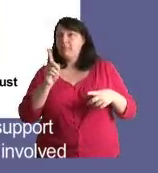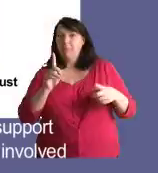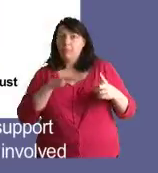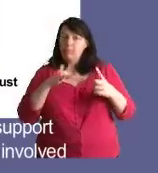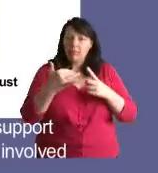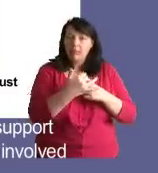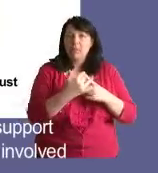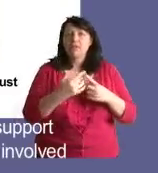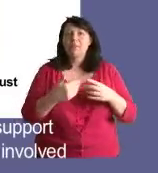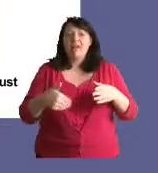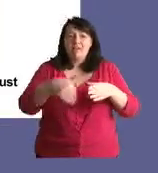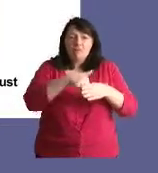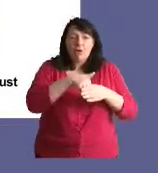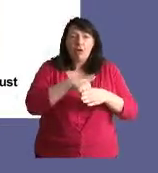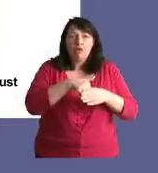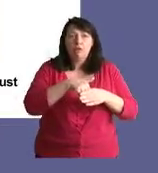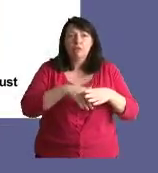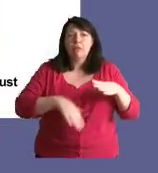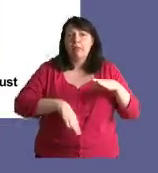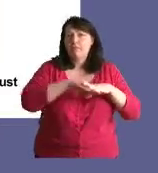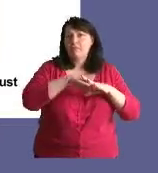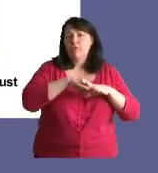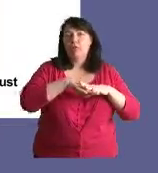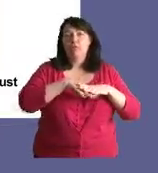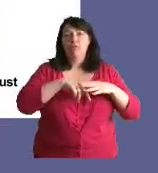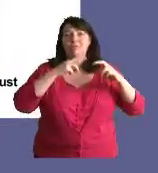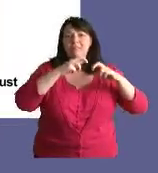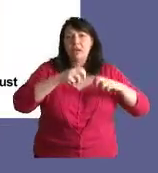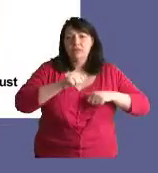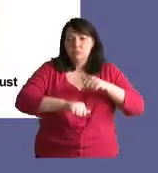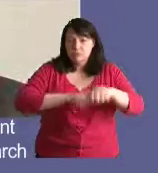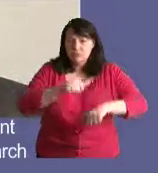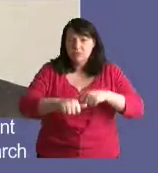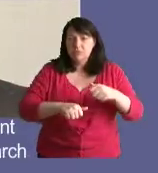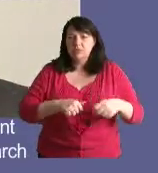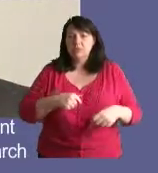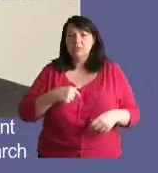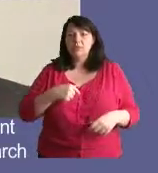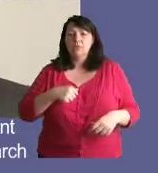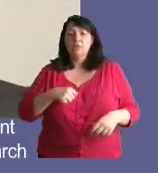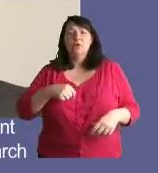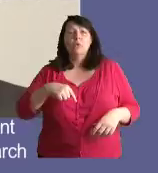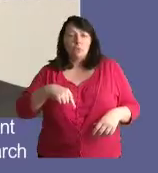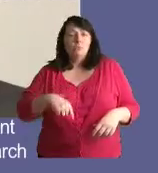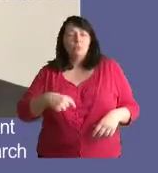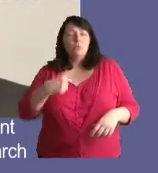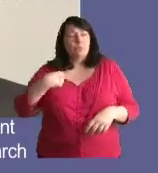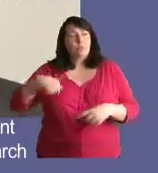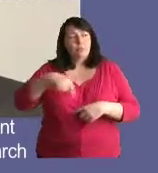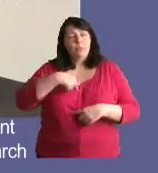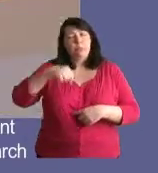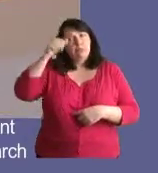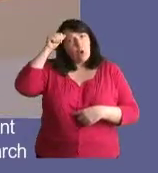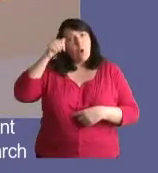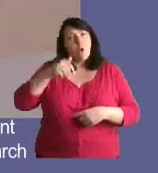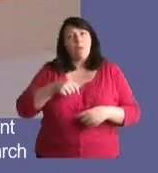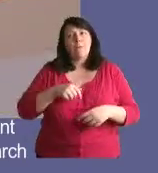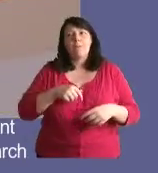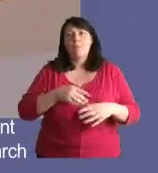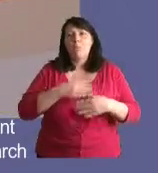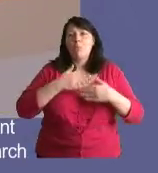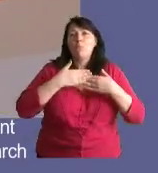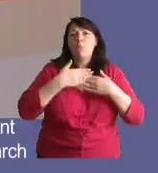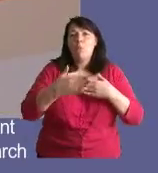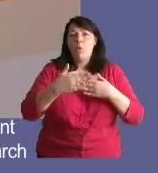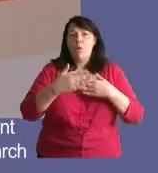of the public to be involved in the whole of the research cycle, because we believe and we know that greater public